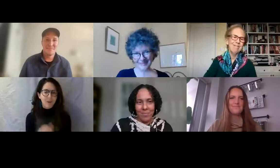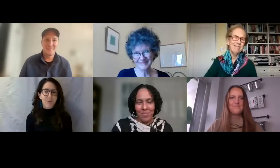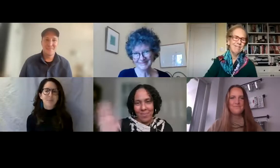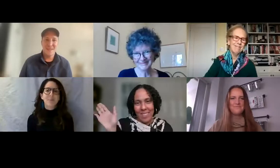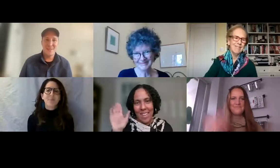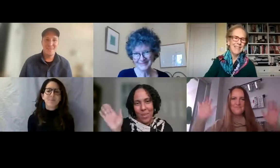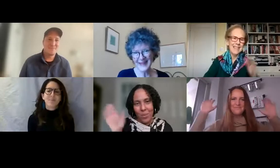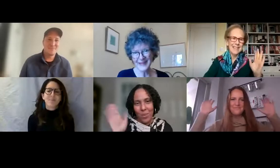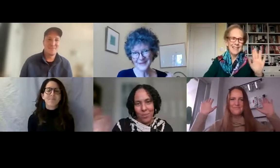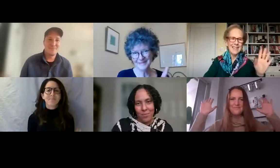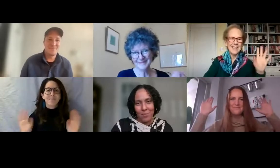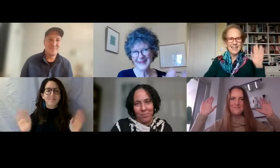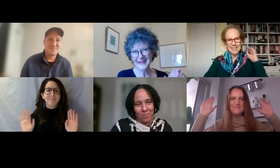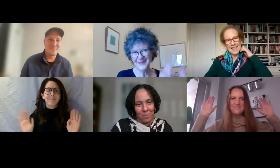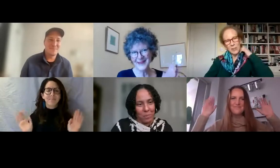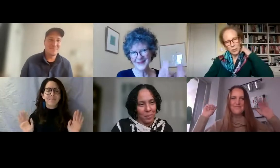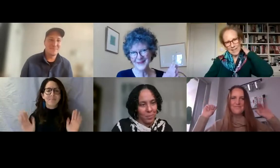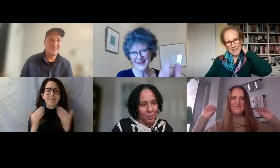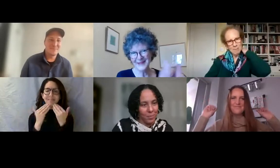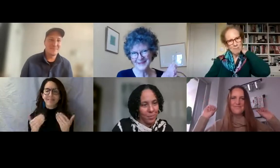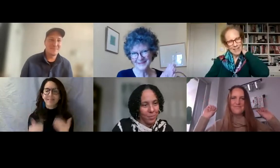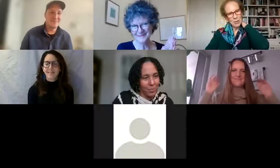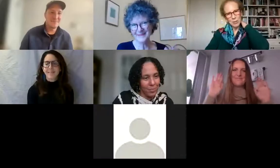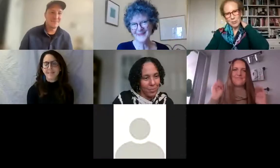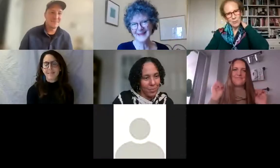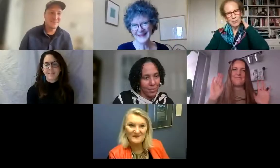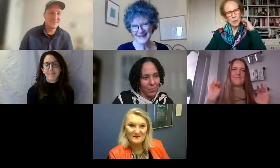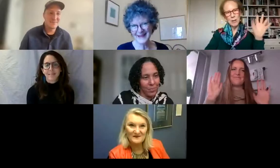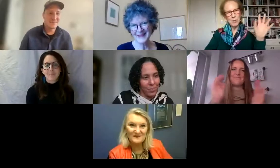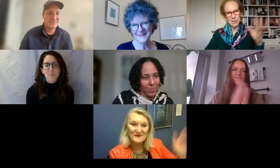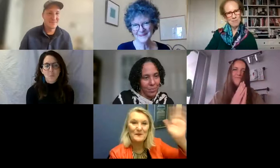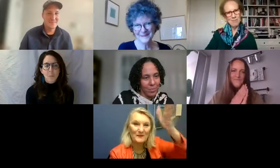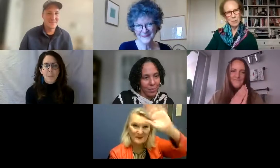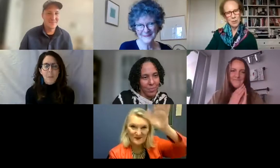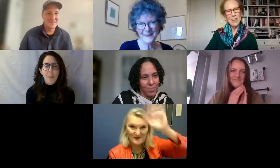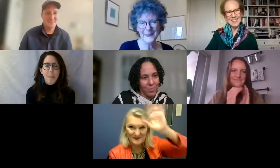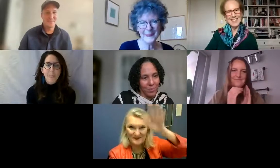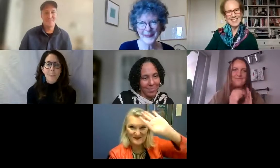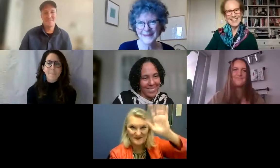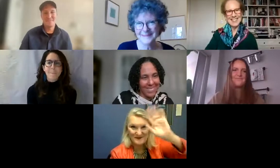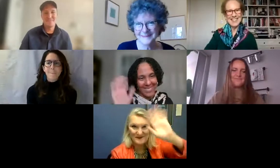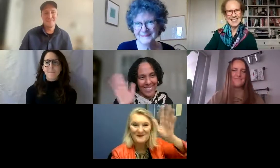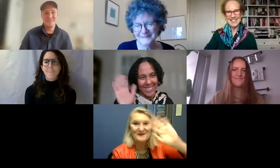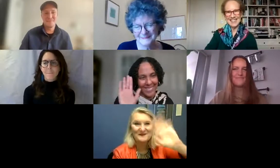Cheers. Thank you. Thank you, Jenny. Thank you. You're wonderful. Appreciate it.